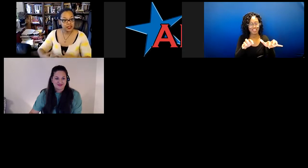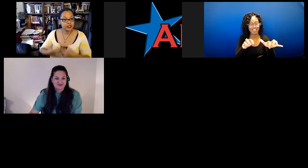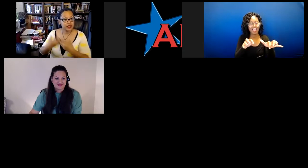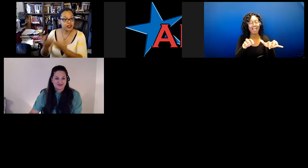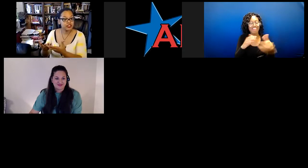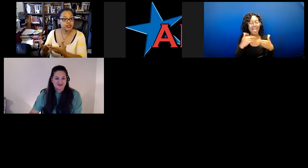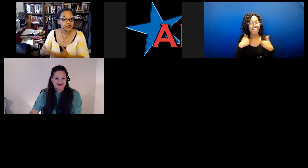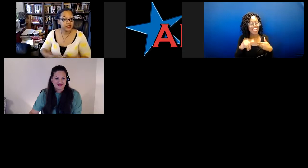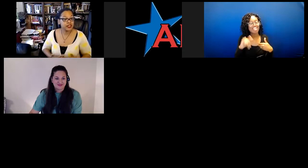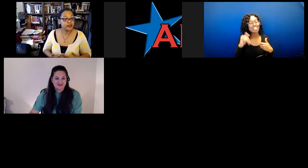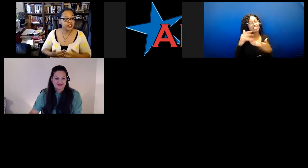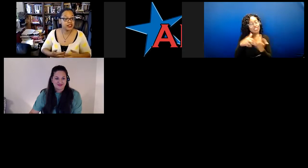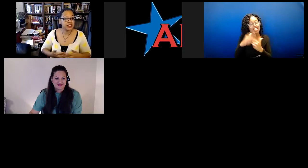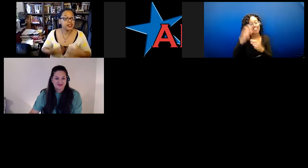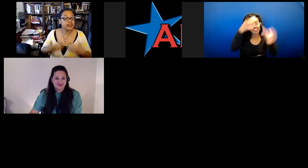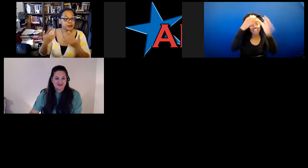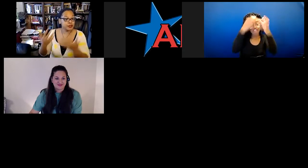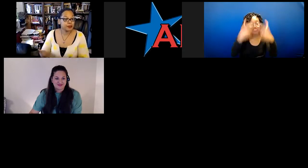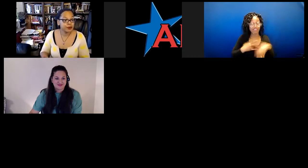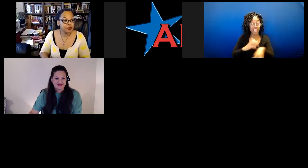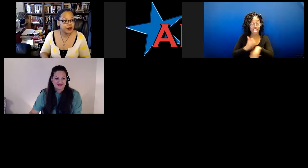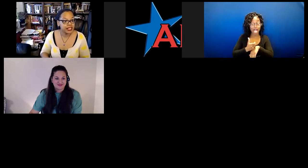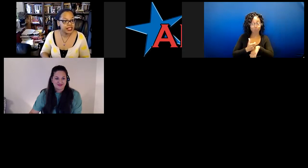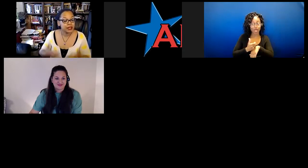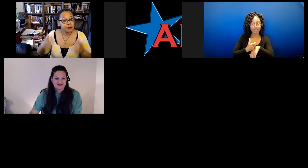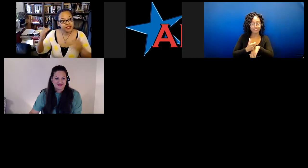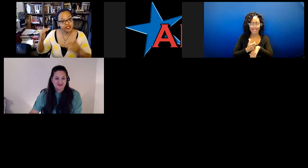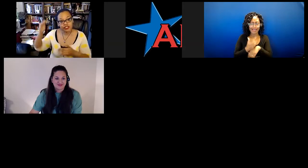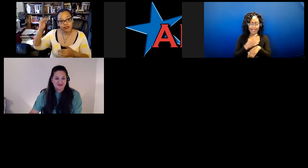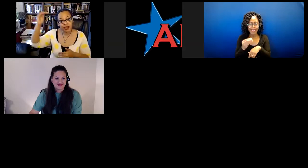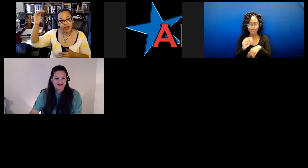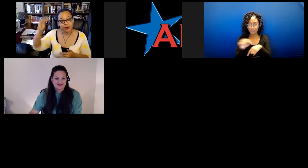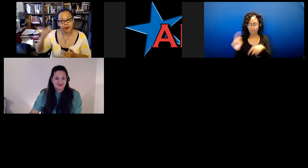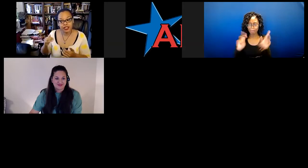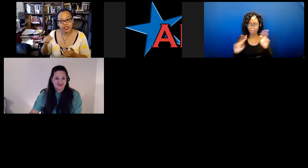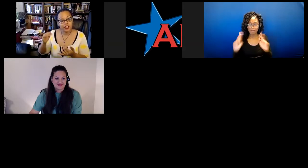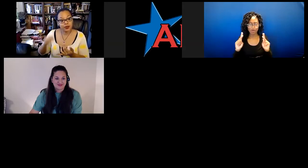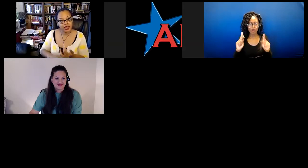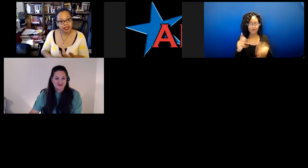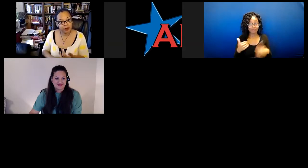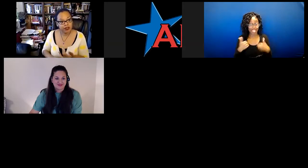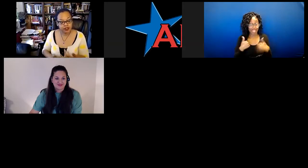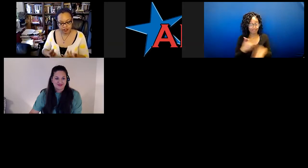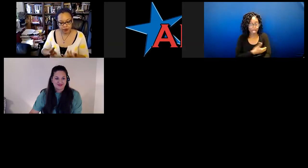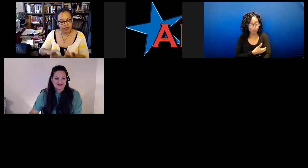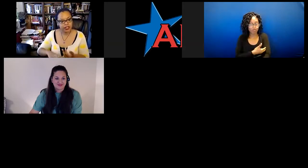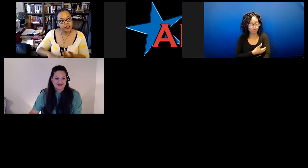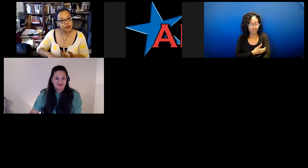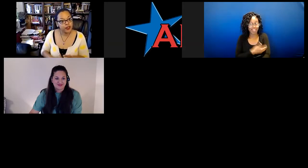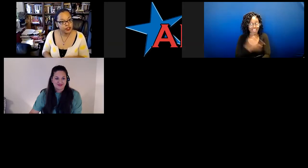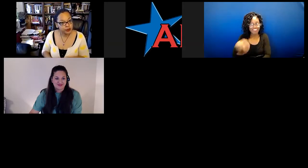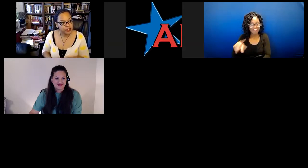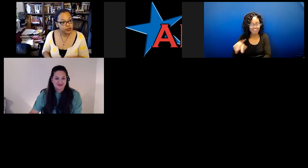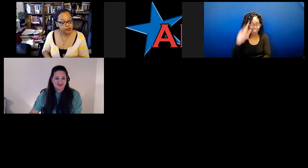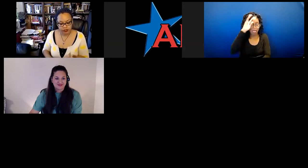made those constructs, and then some of those people are in positions of power where they create the policies, where they